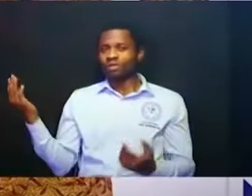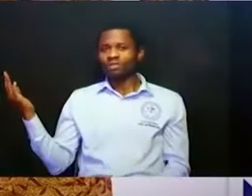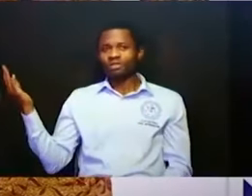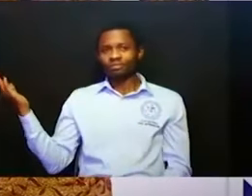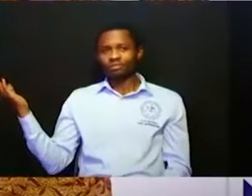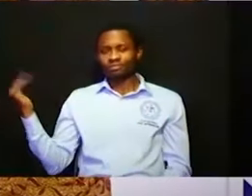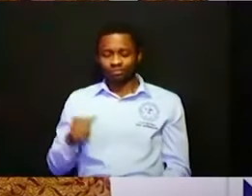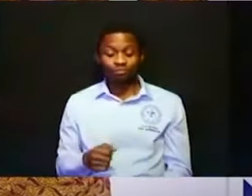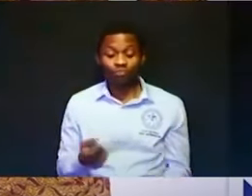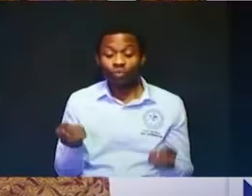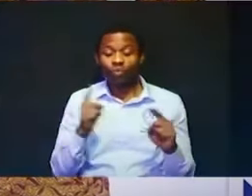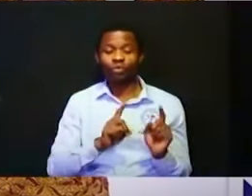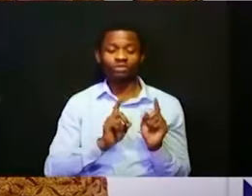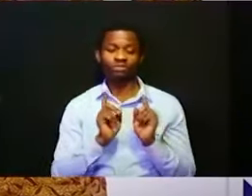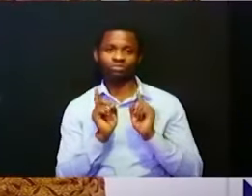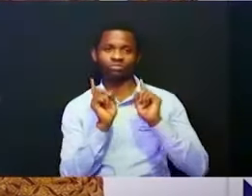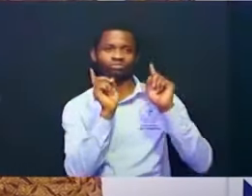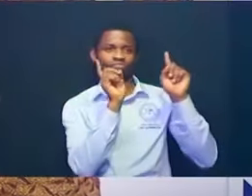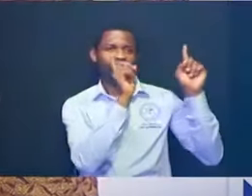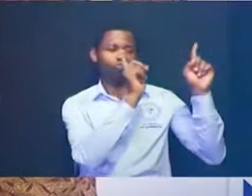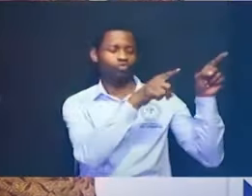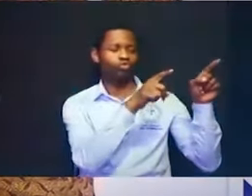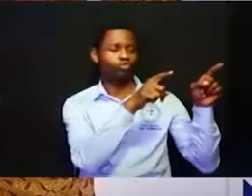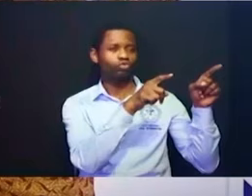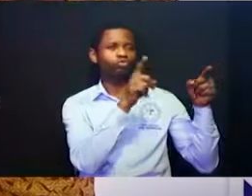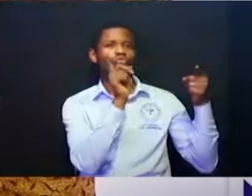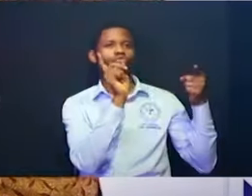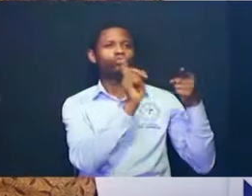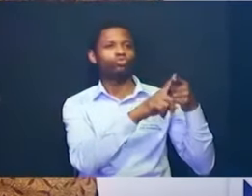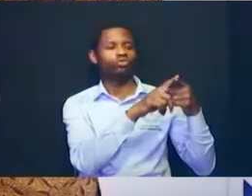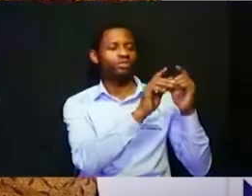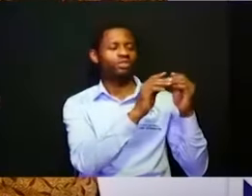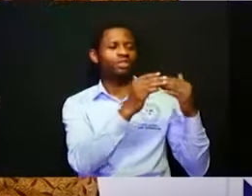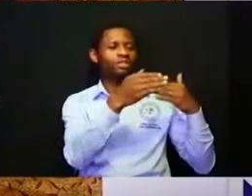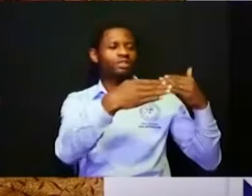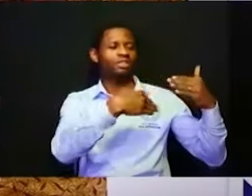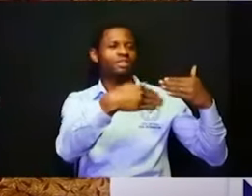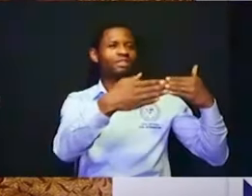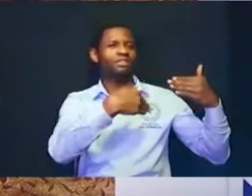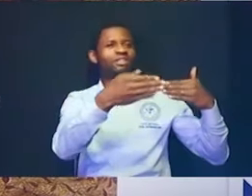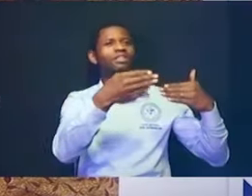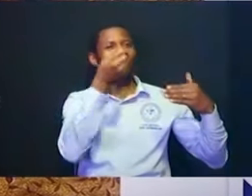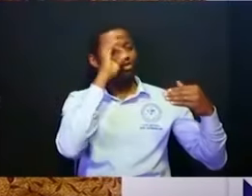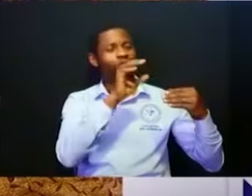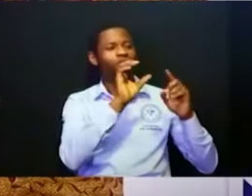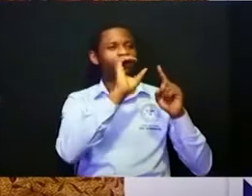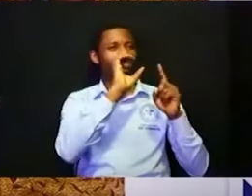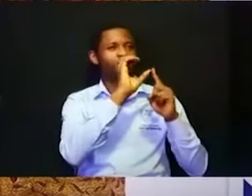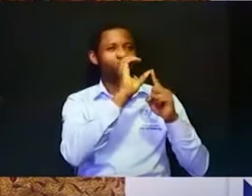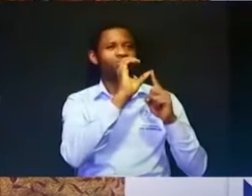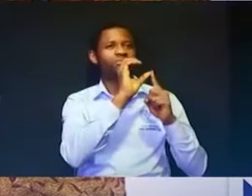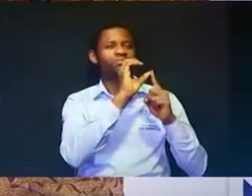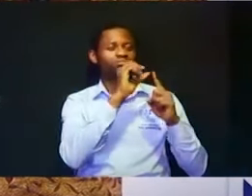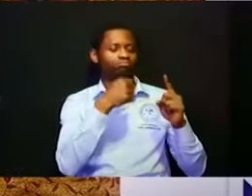the public square. This is Job speaking. Where ye Job ena or kasa no, ye chasie ewo enyimu